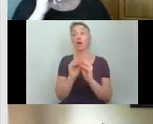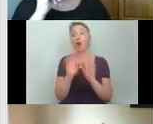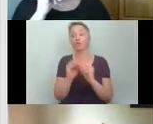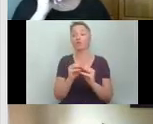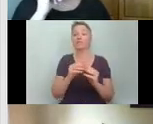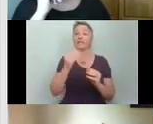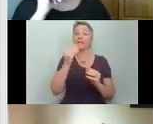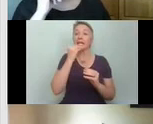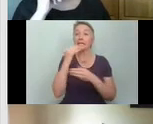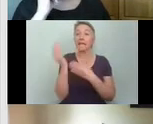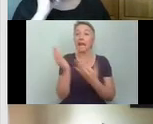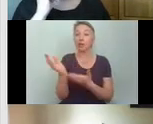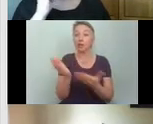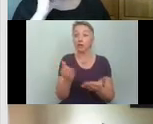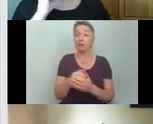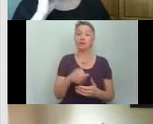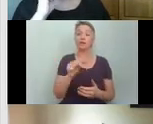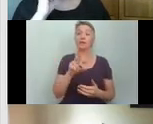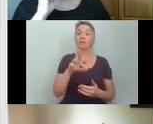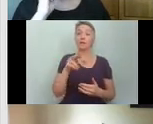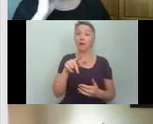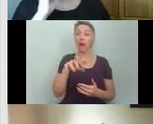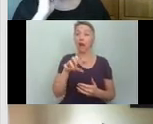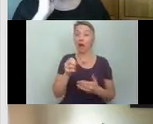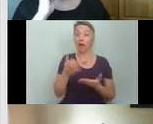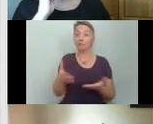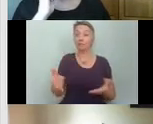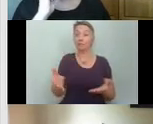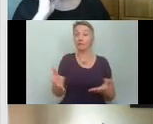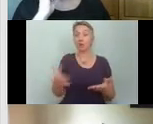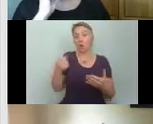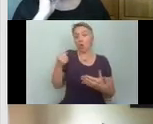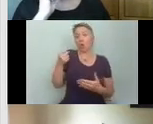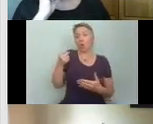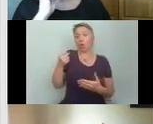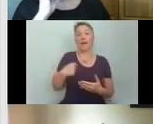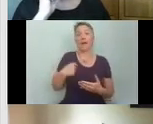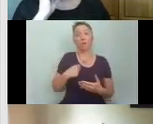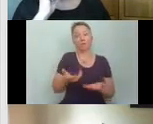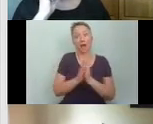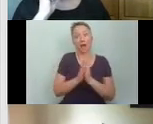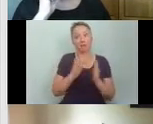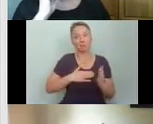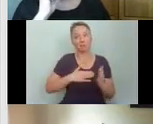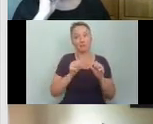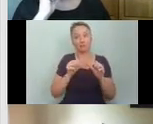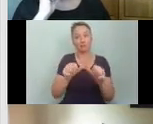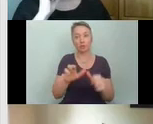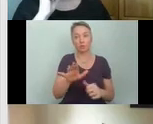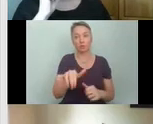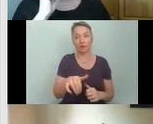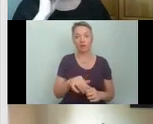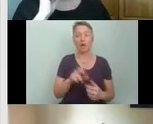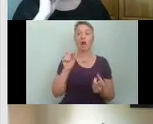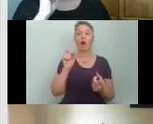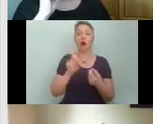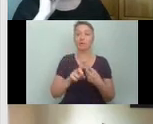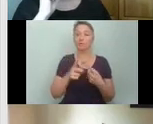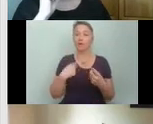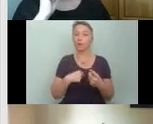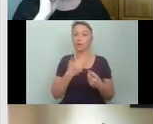supplies. And in fact, we're asking everyone to continue to do that until we know what this fall looks